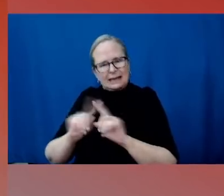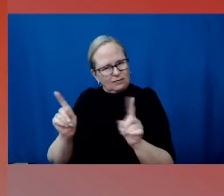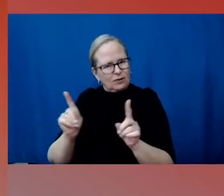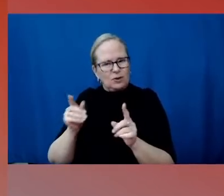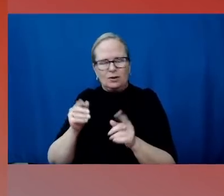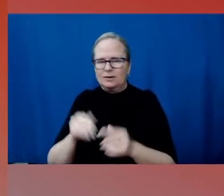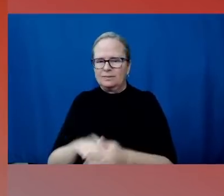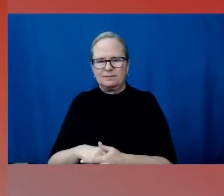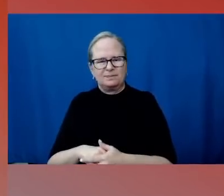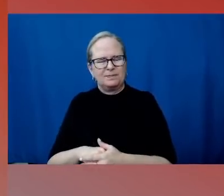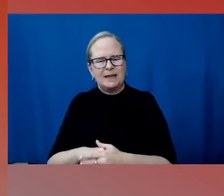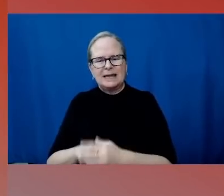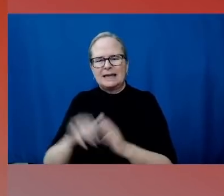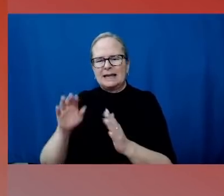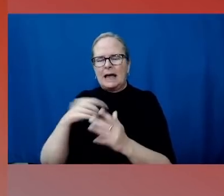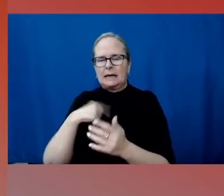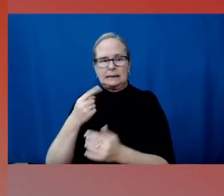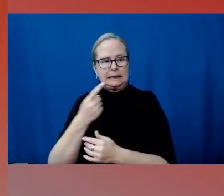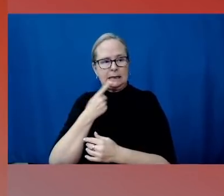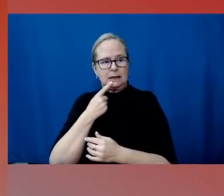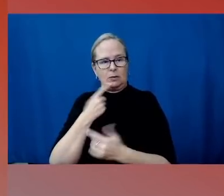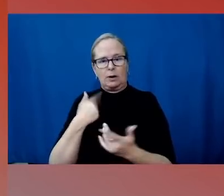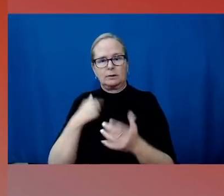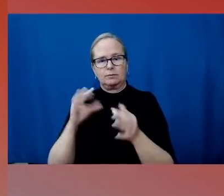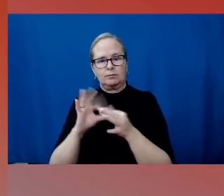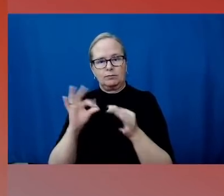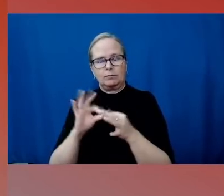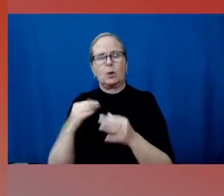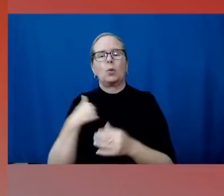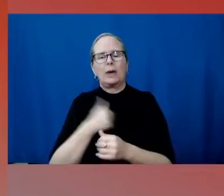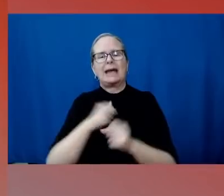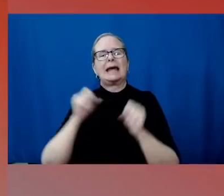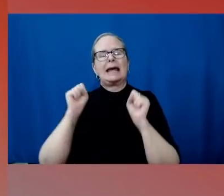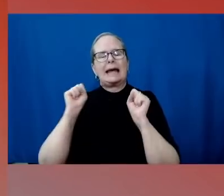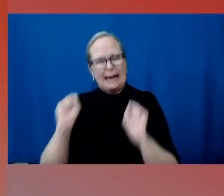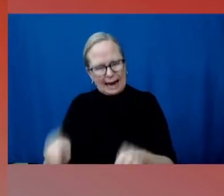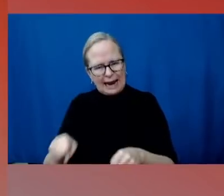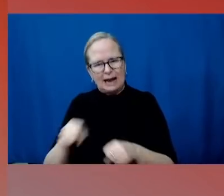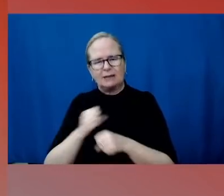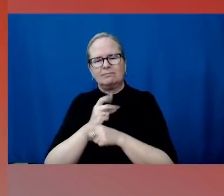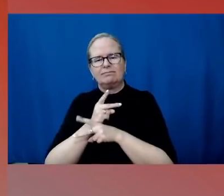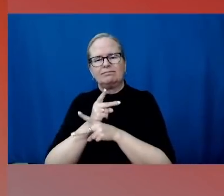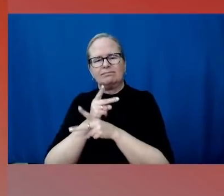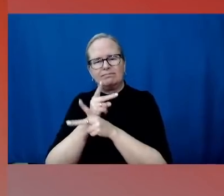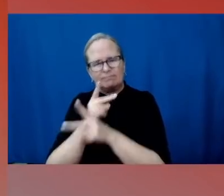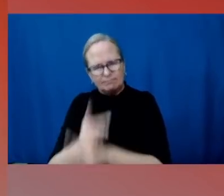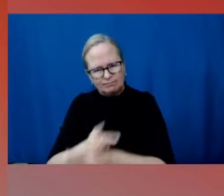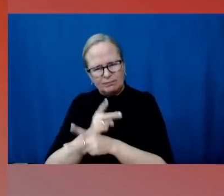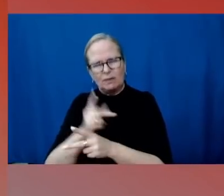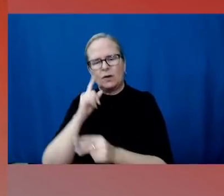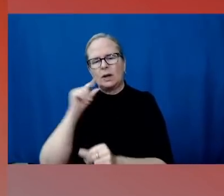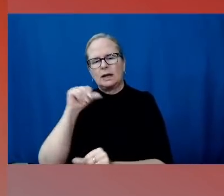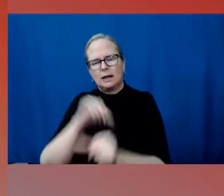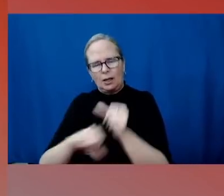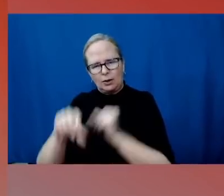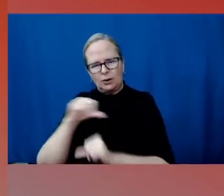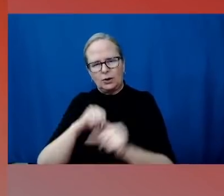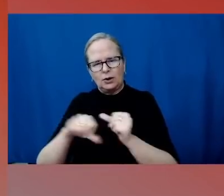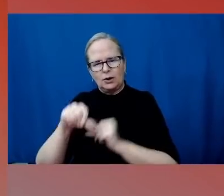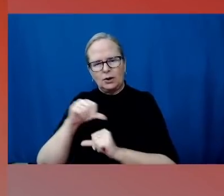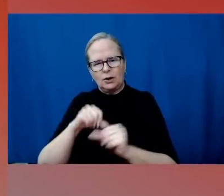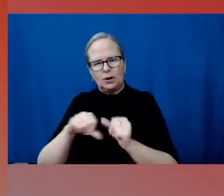so I would like to say that if we can care about each other and avoid getting infected and ask